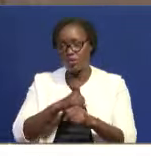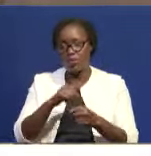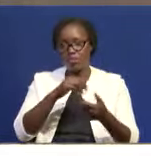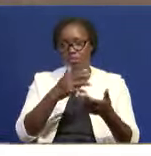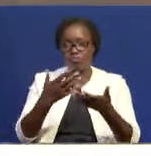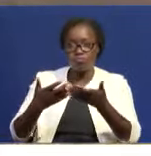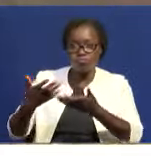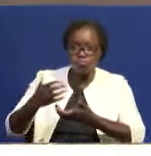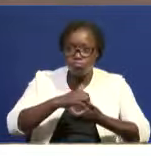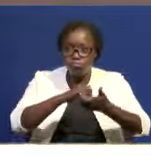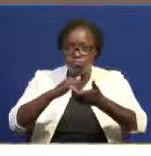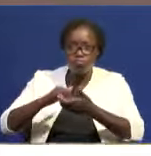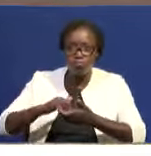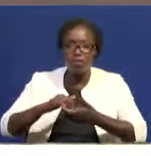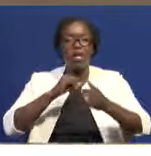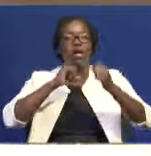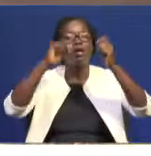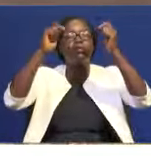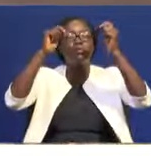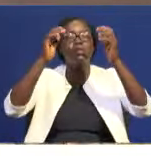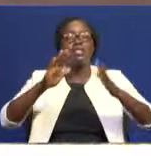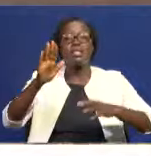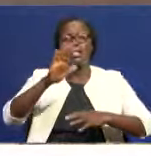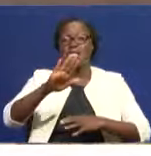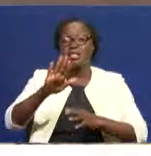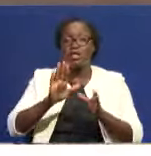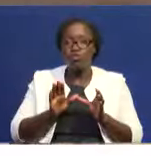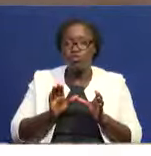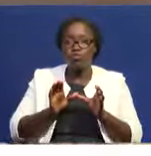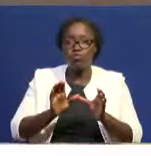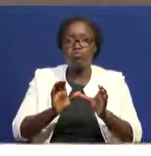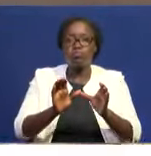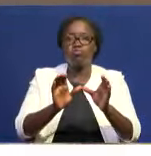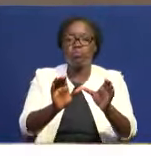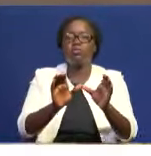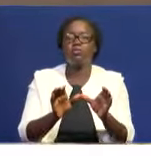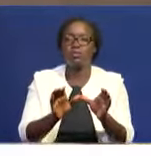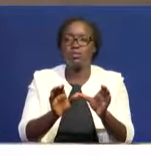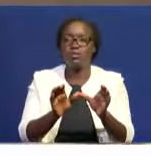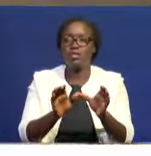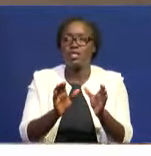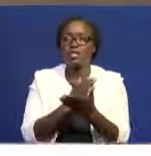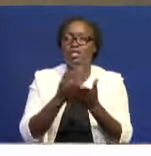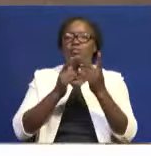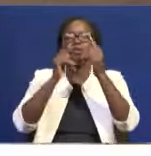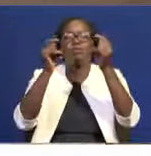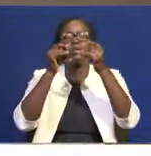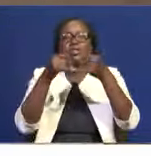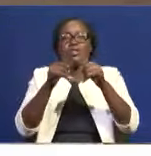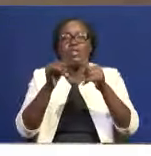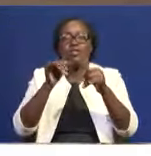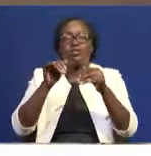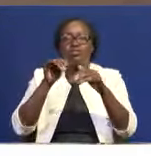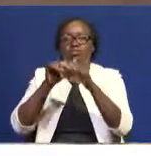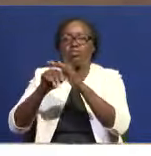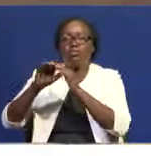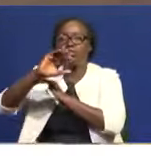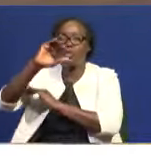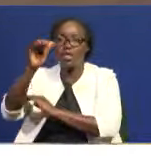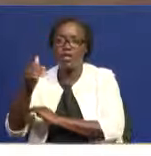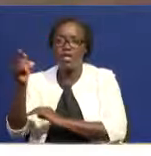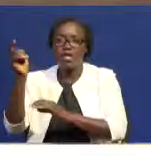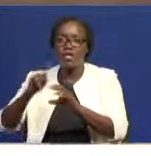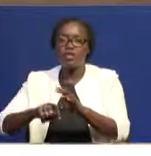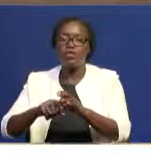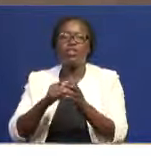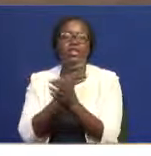engage with the protesters around this particular area to push them back. These were some of the protesters who were trying to go to town and join